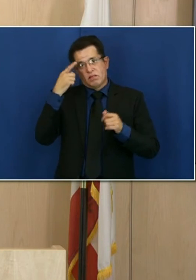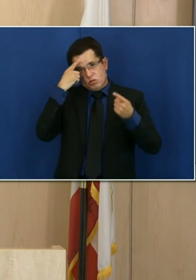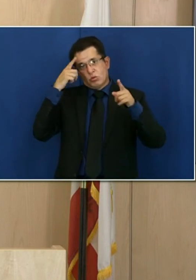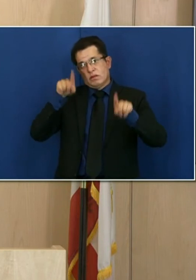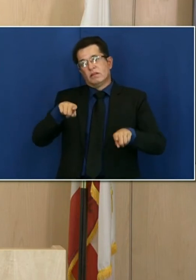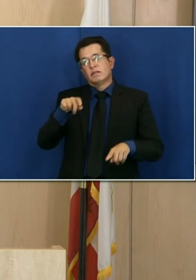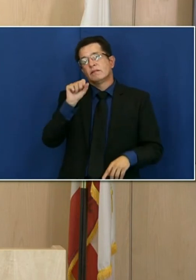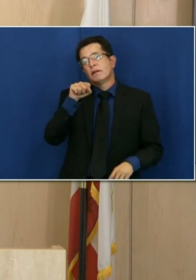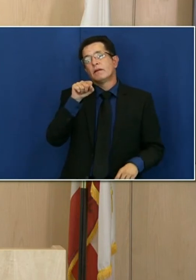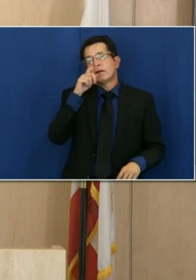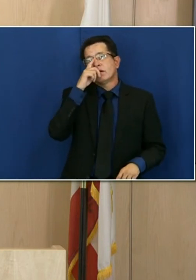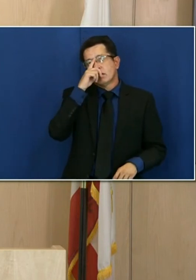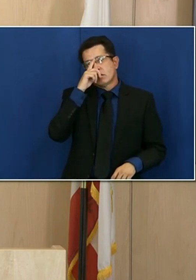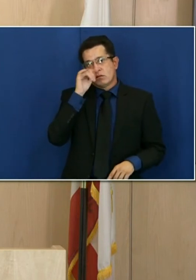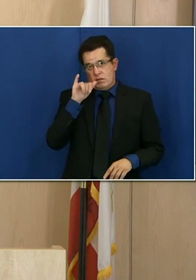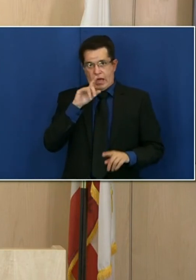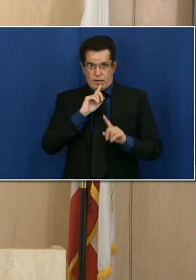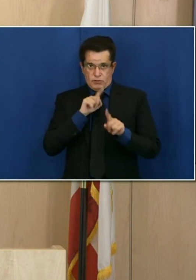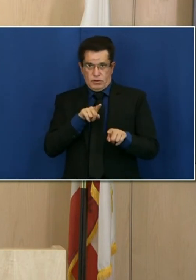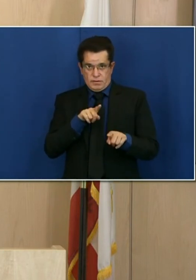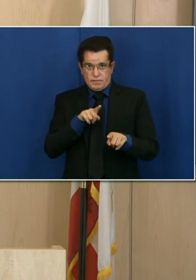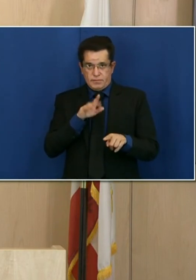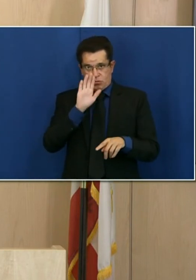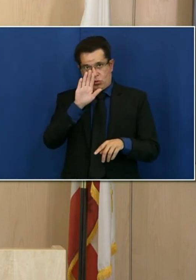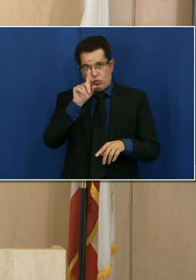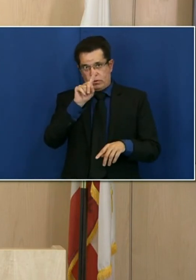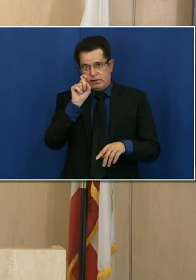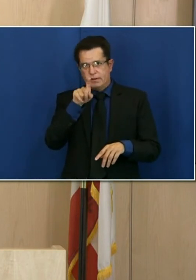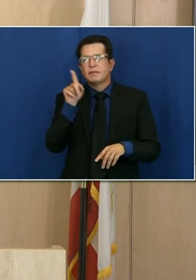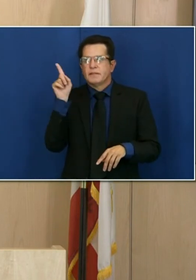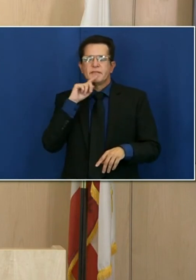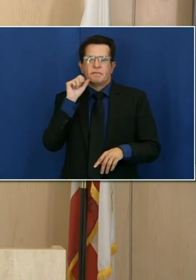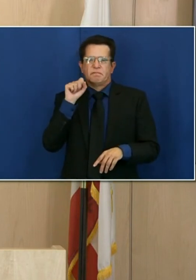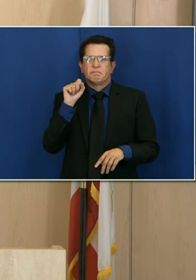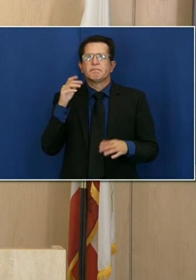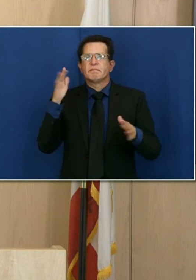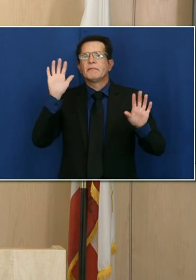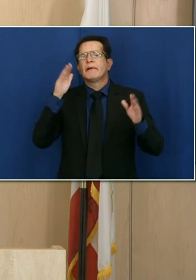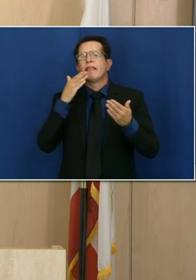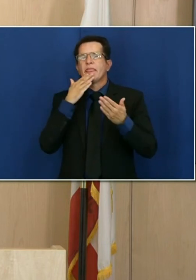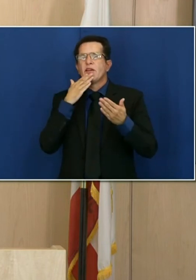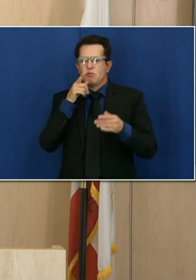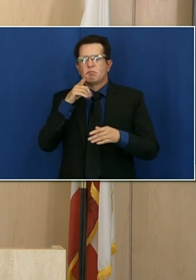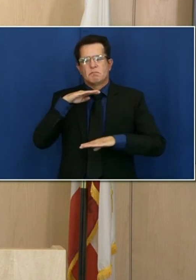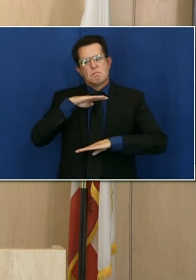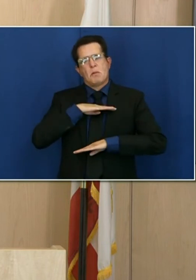yes. So does that answer the question? Yes, it does. Thank you, Chairman. All right, thank you.